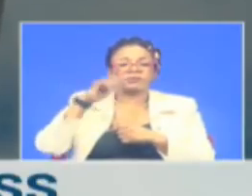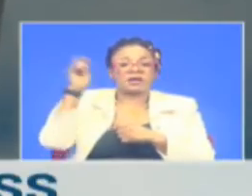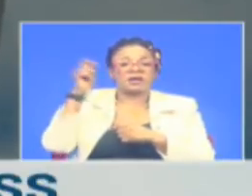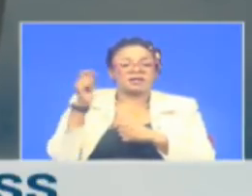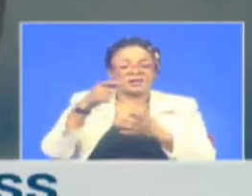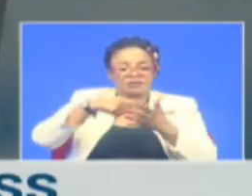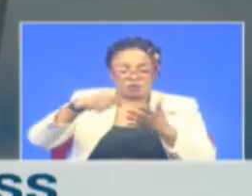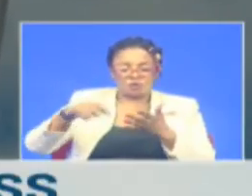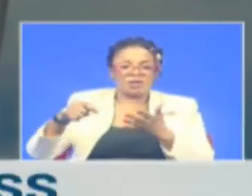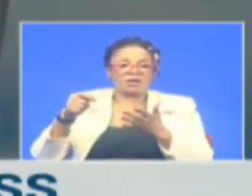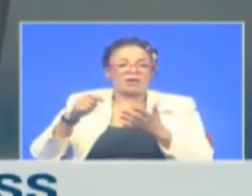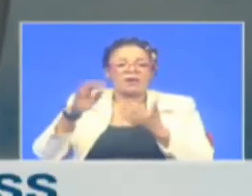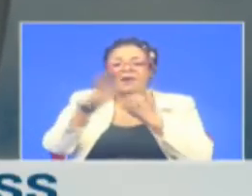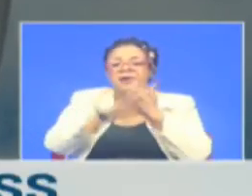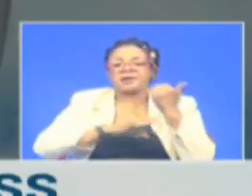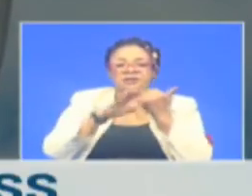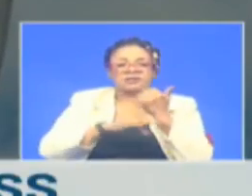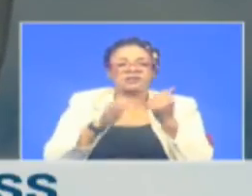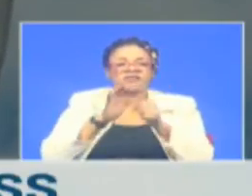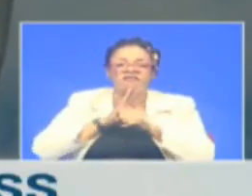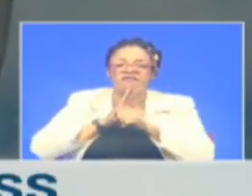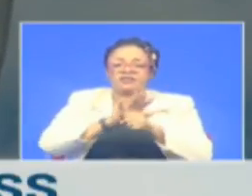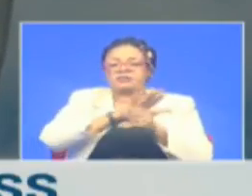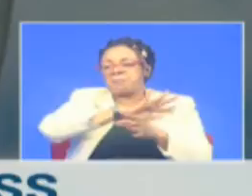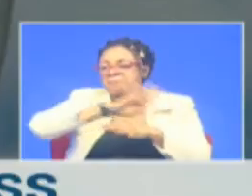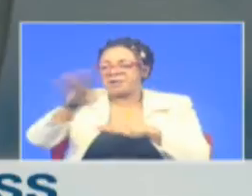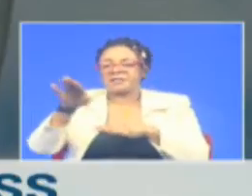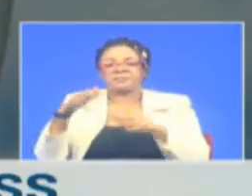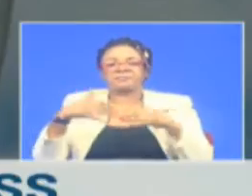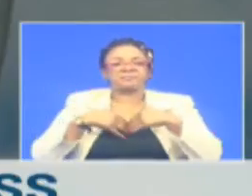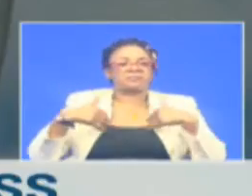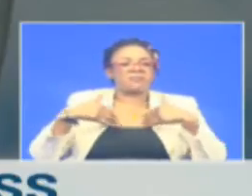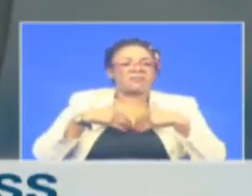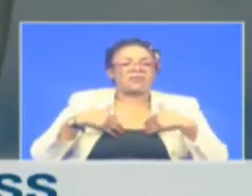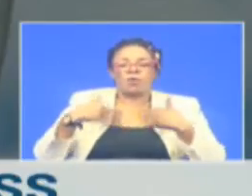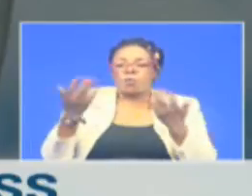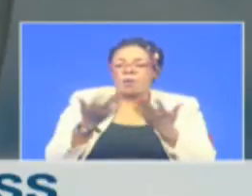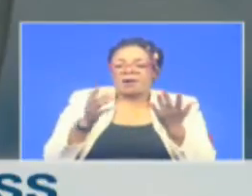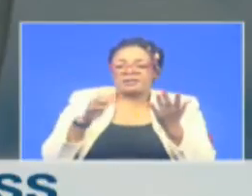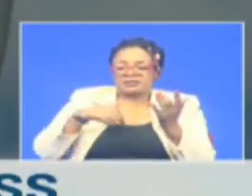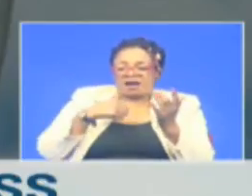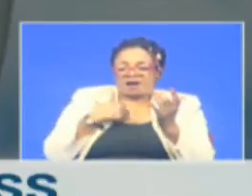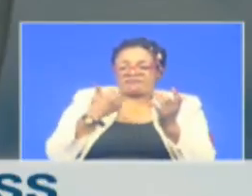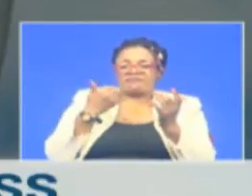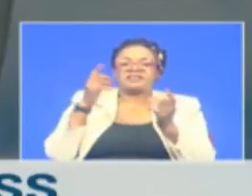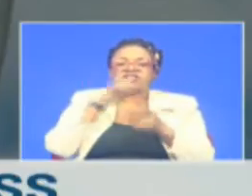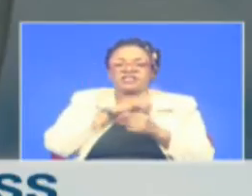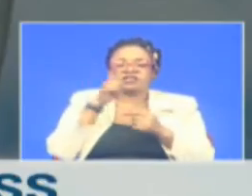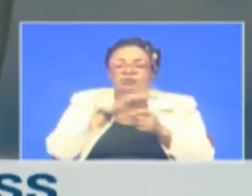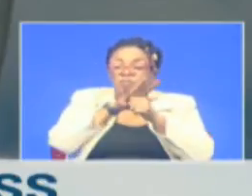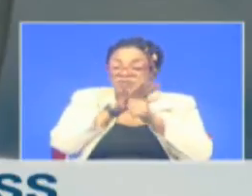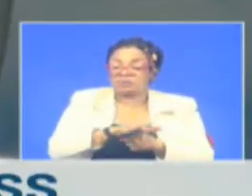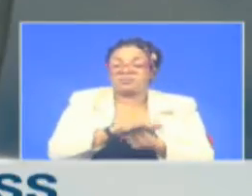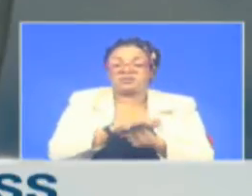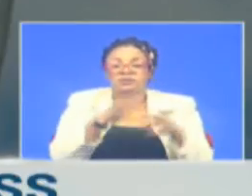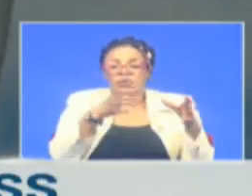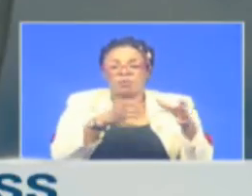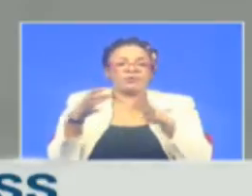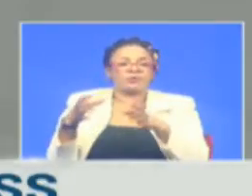of, countries may not forcibly return refugees to a territory where they face danger or discriminate between groups of